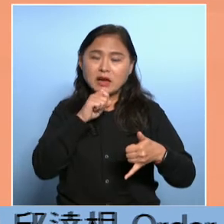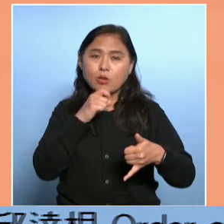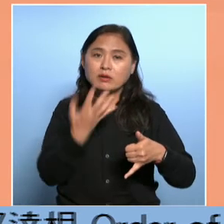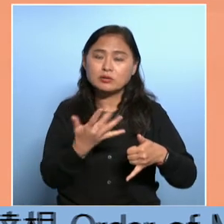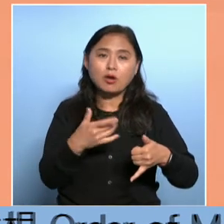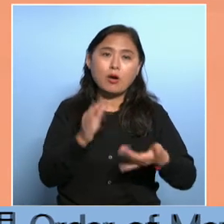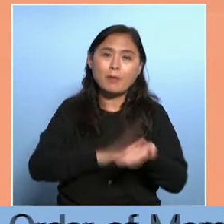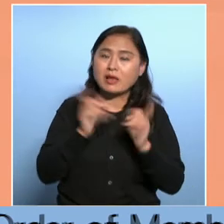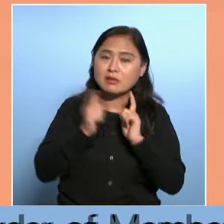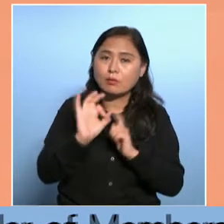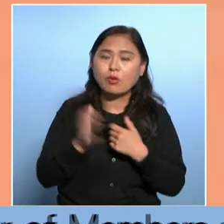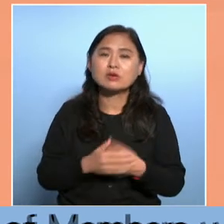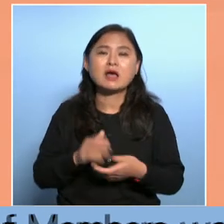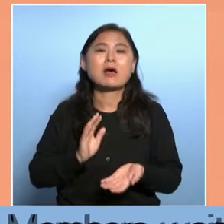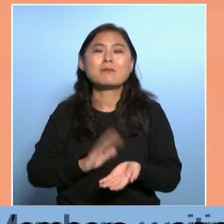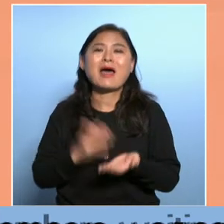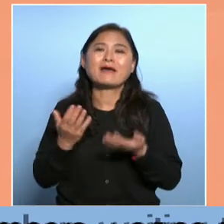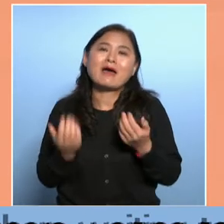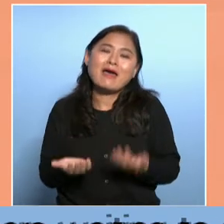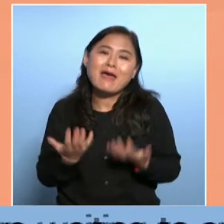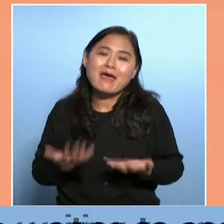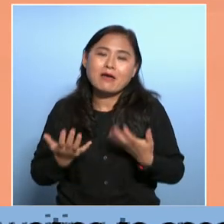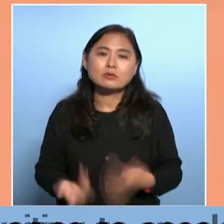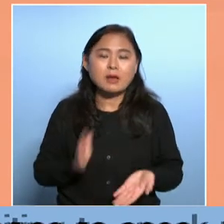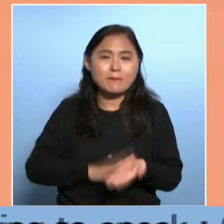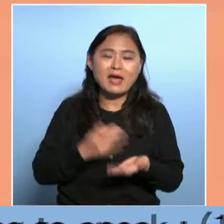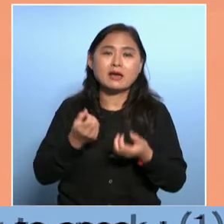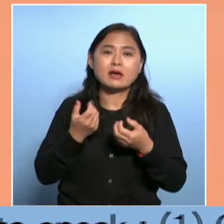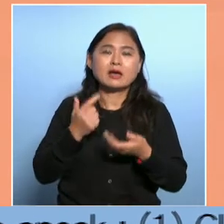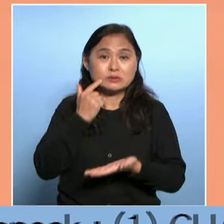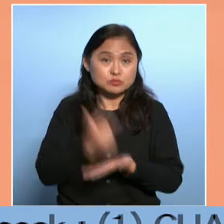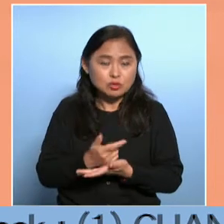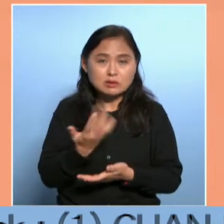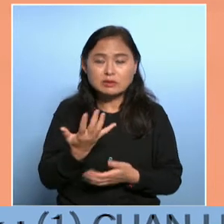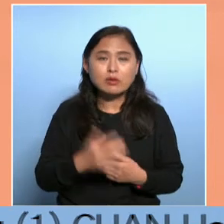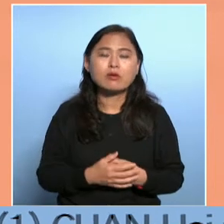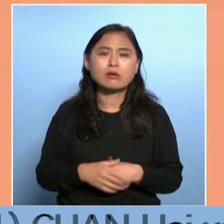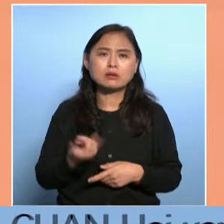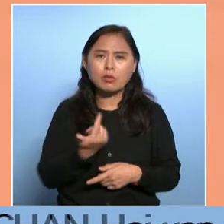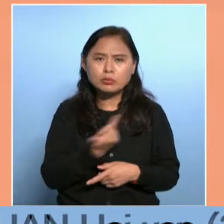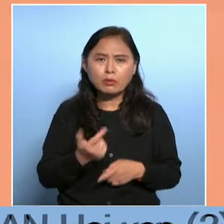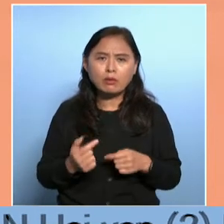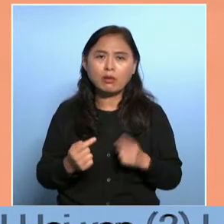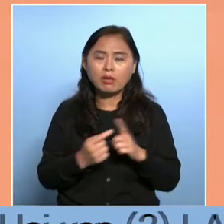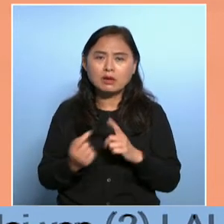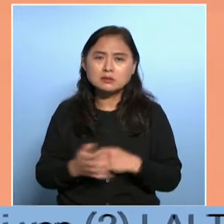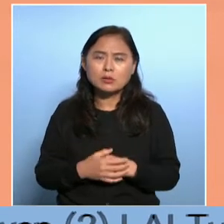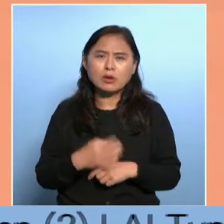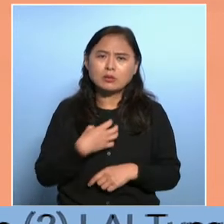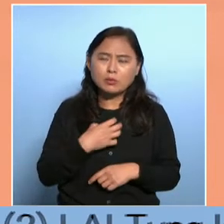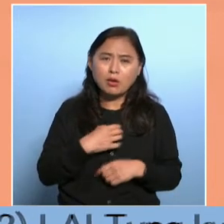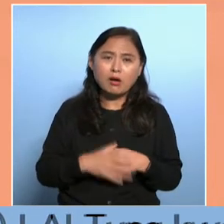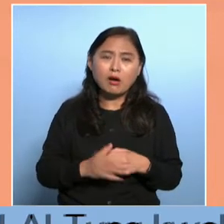two jabs, but the government has not told people how many of these people are having mild symptoms or